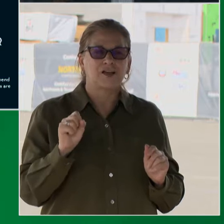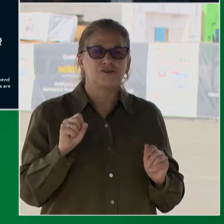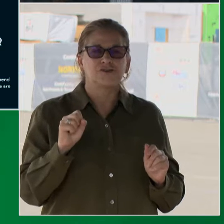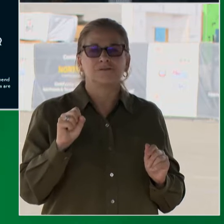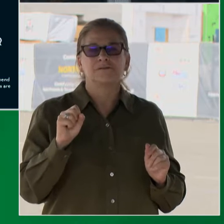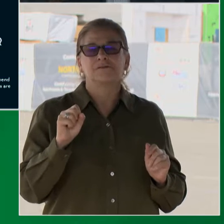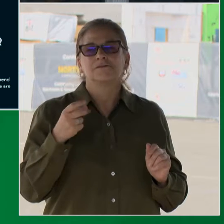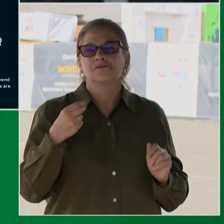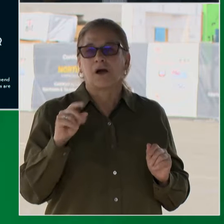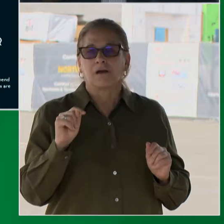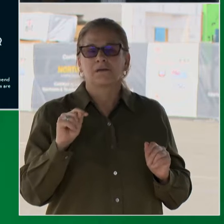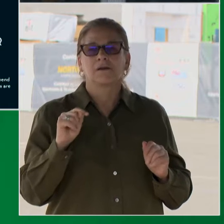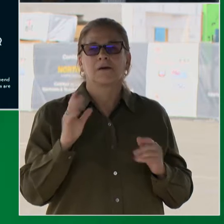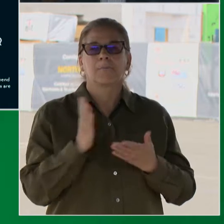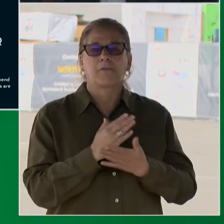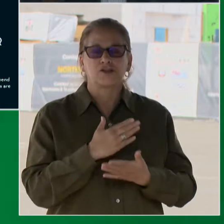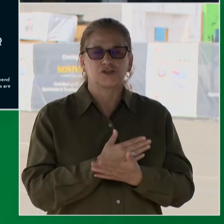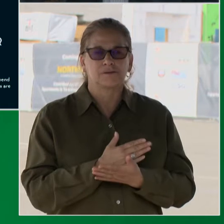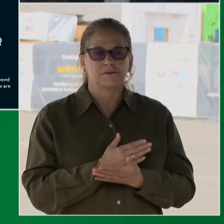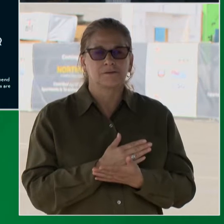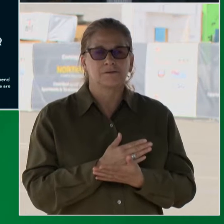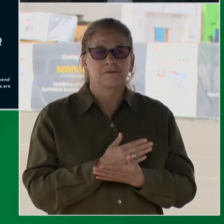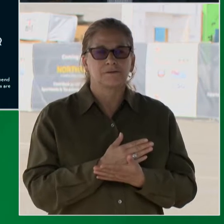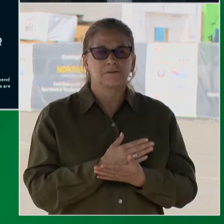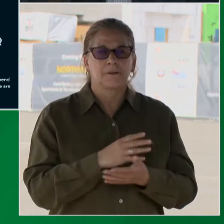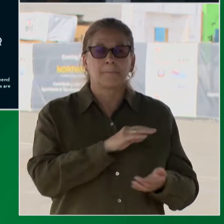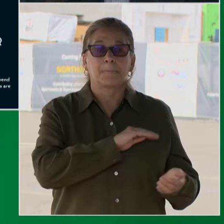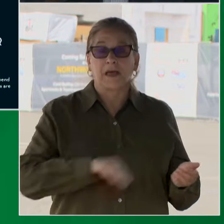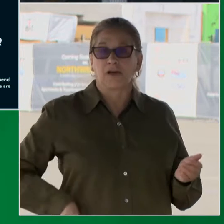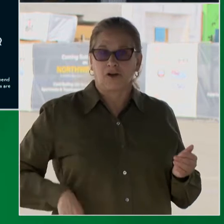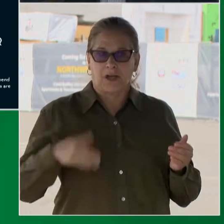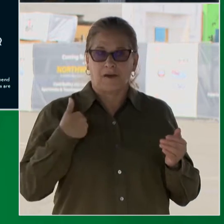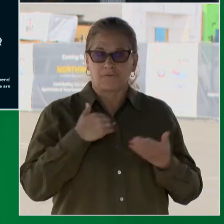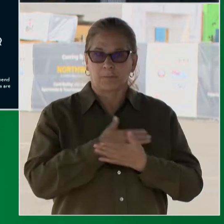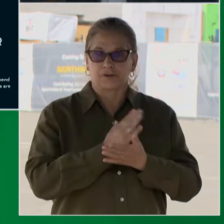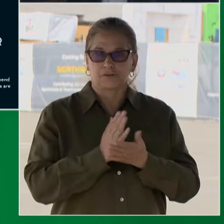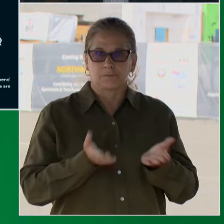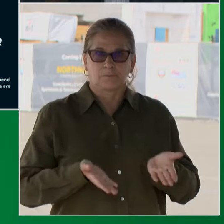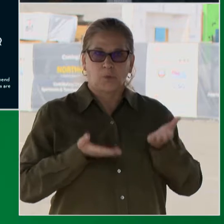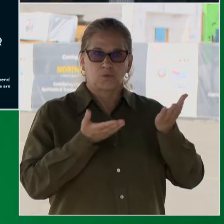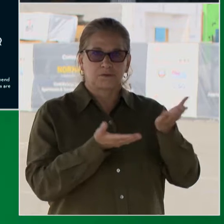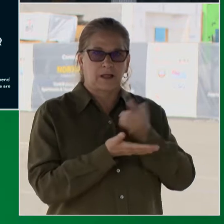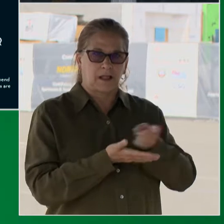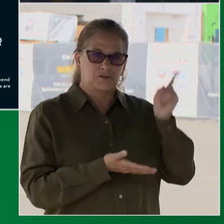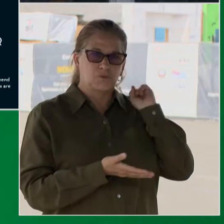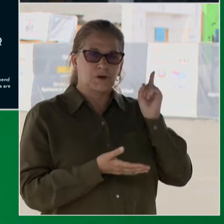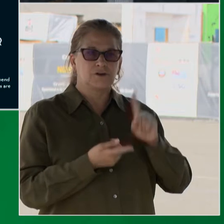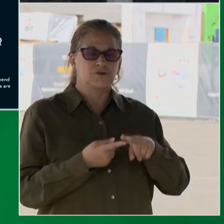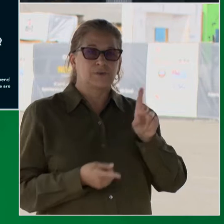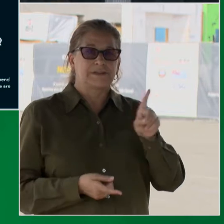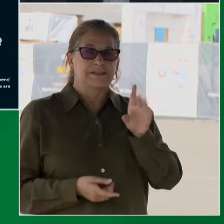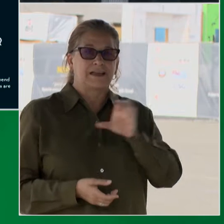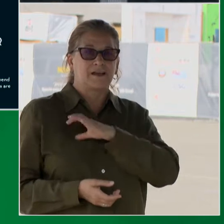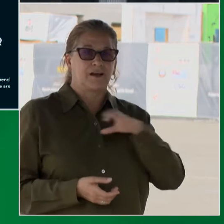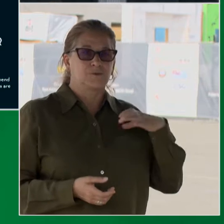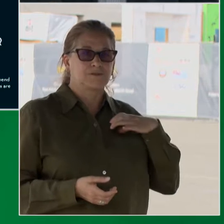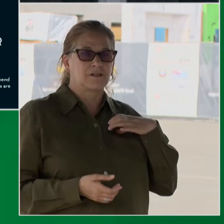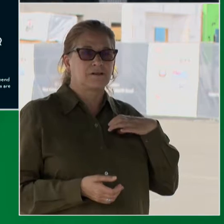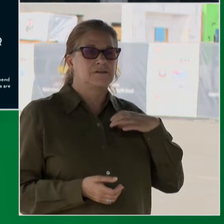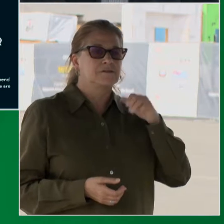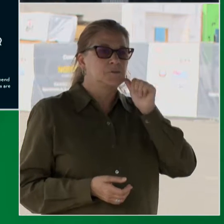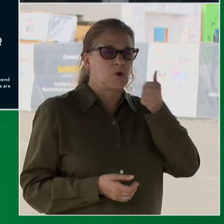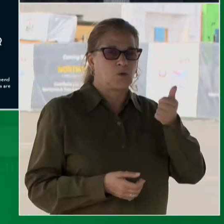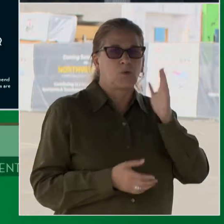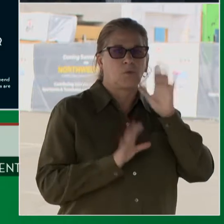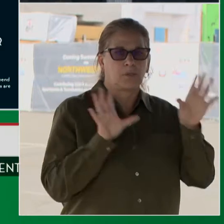budget last week to the council in a press conference, and tomorrow she'll actually speak to the council about